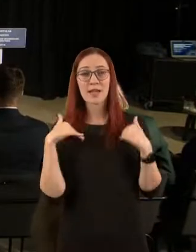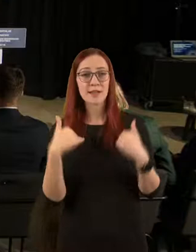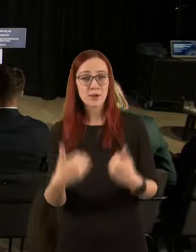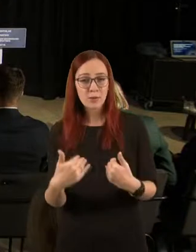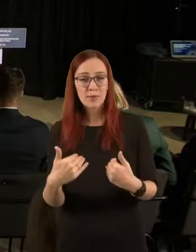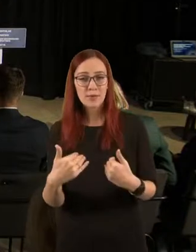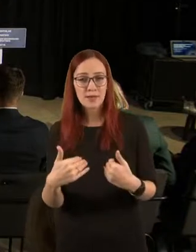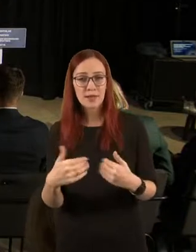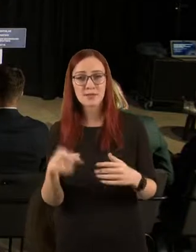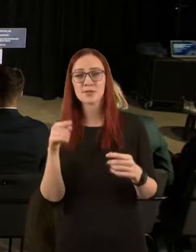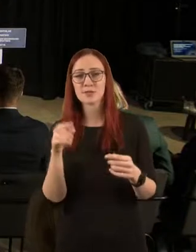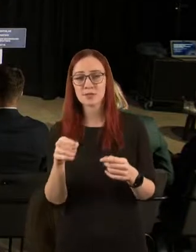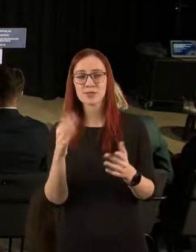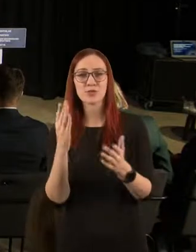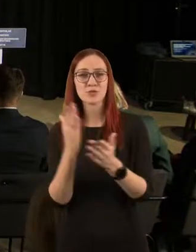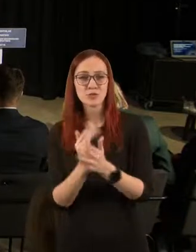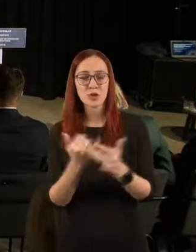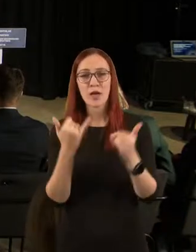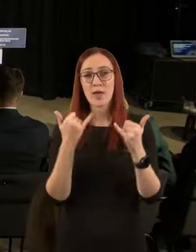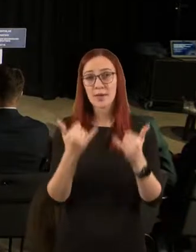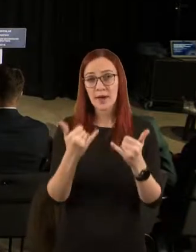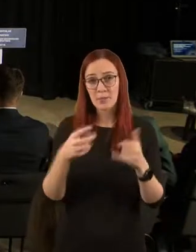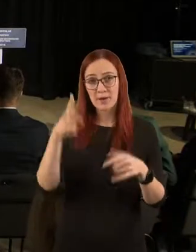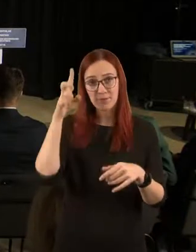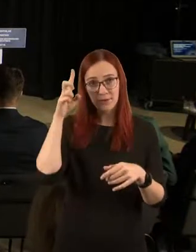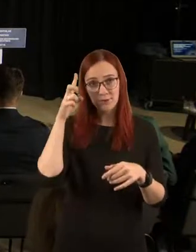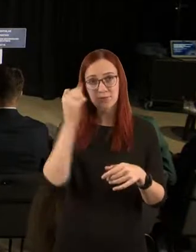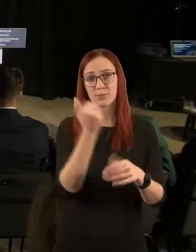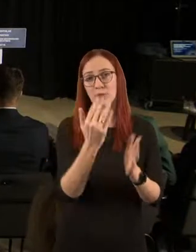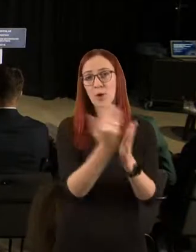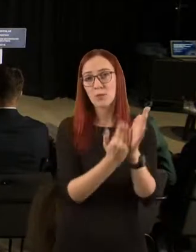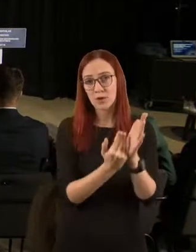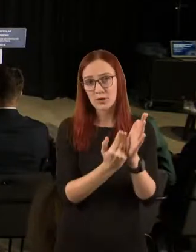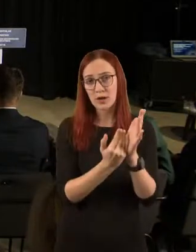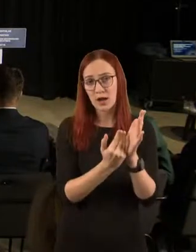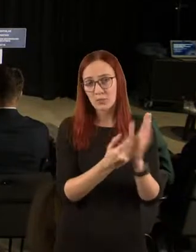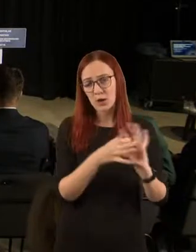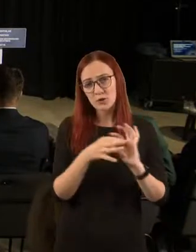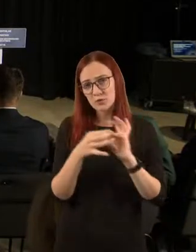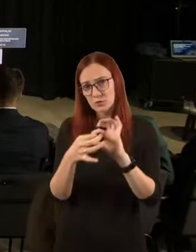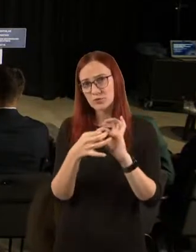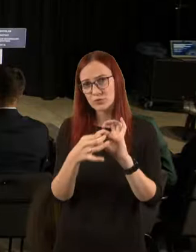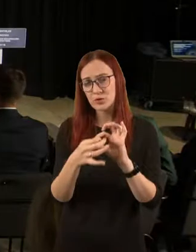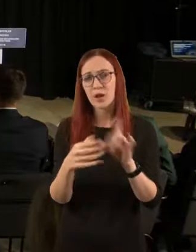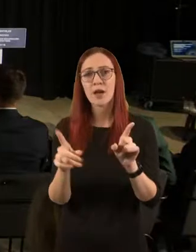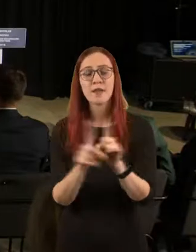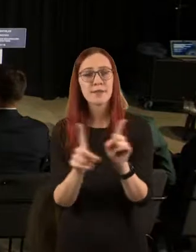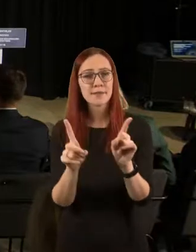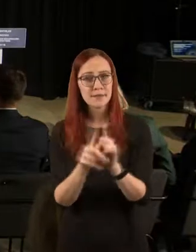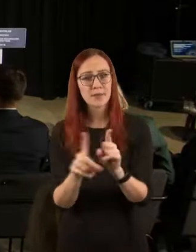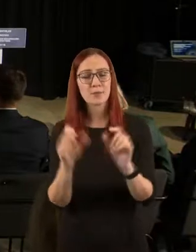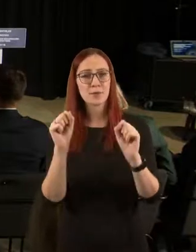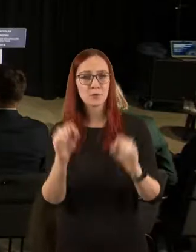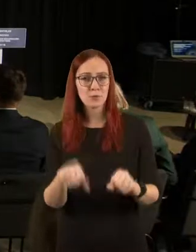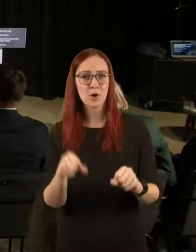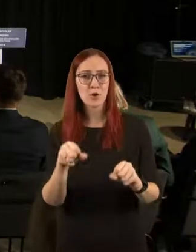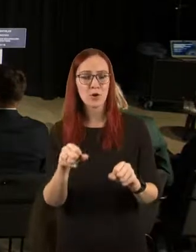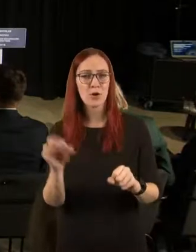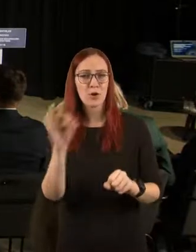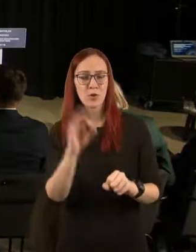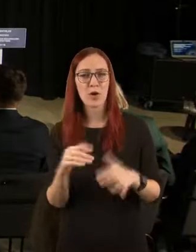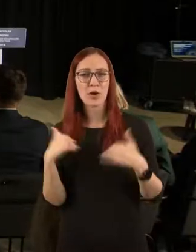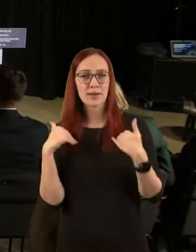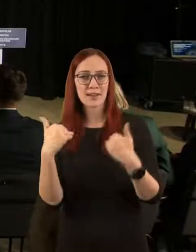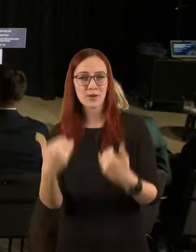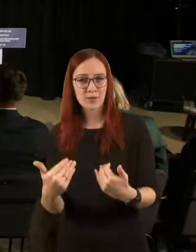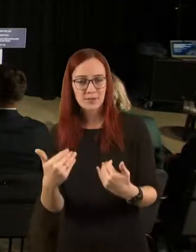that these recommendations are fully in line with the current